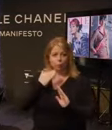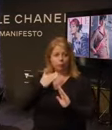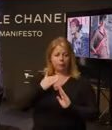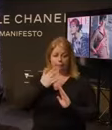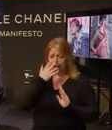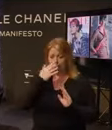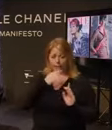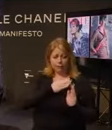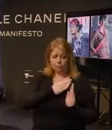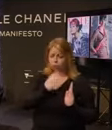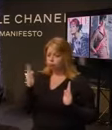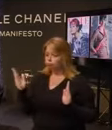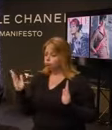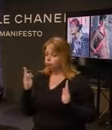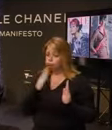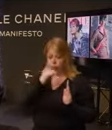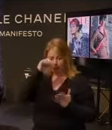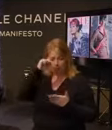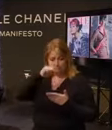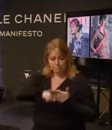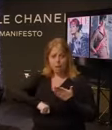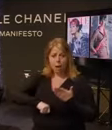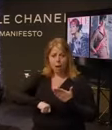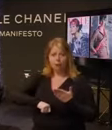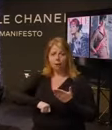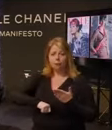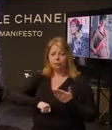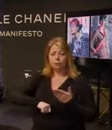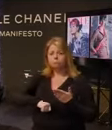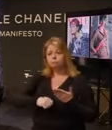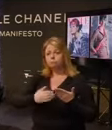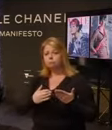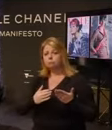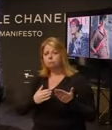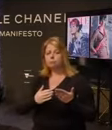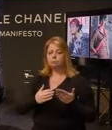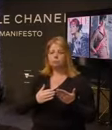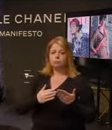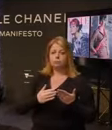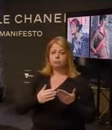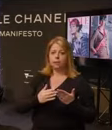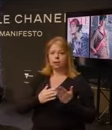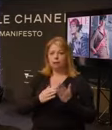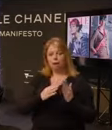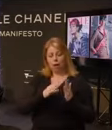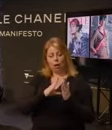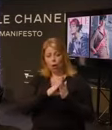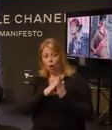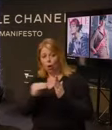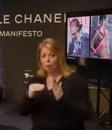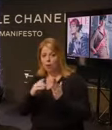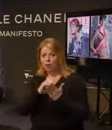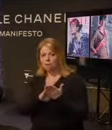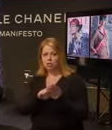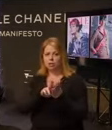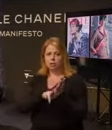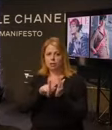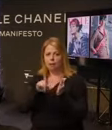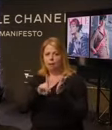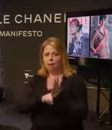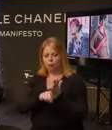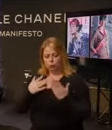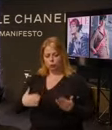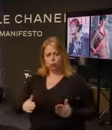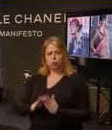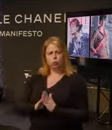were able to actually buy, as you said, a, you know, line-by-line copy of a Chanel suit and wear it